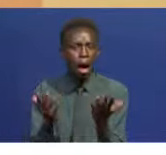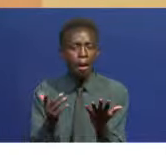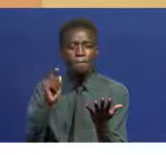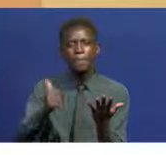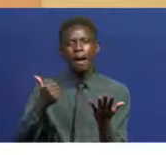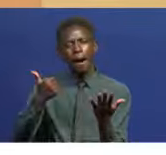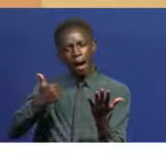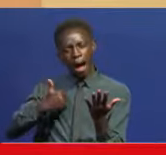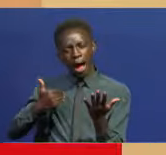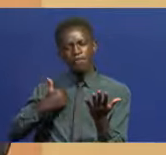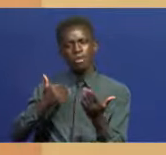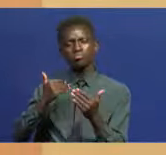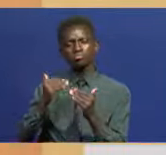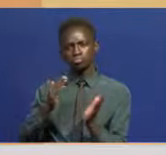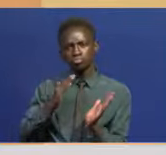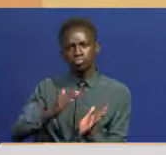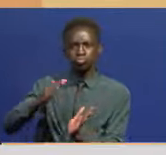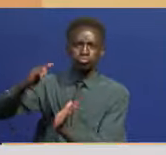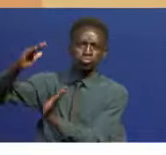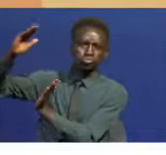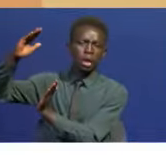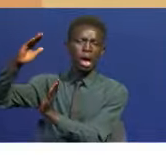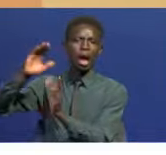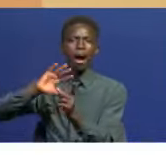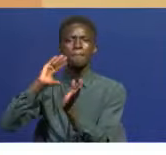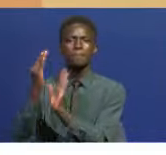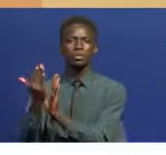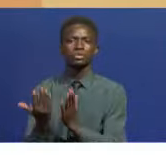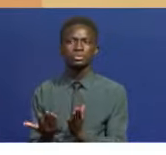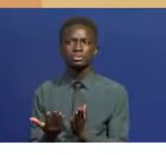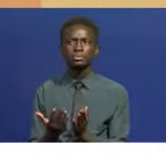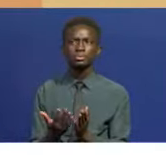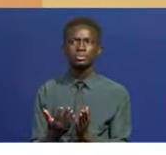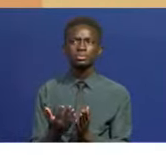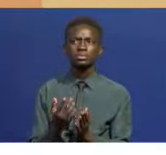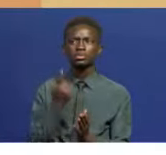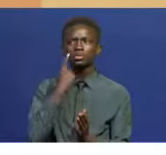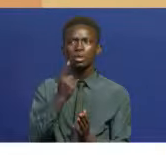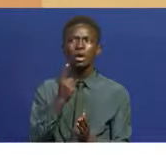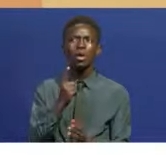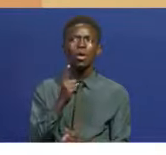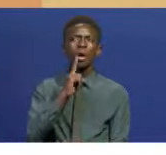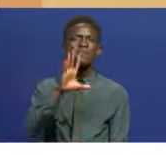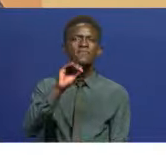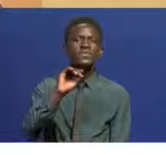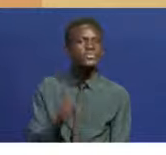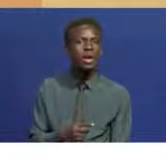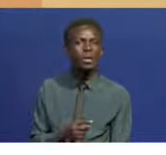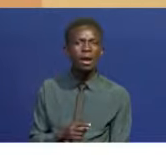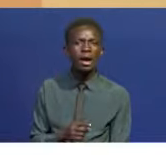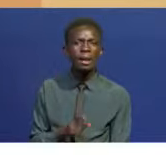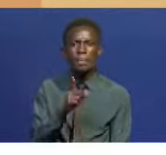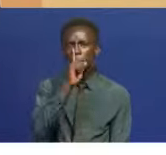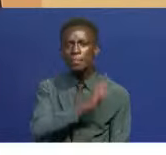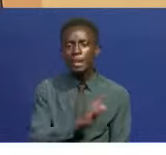at, for example, operational environment. My brother talked about Iraq and Kenya, 150,000 and things like that. No, that is a very harsh environment. There must be